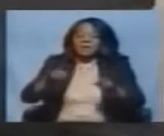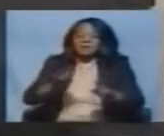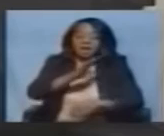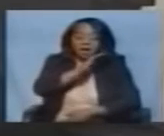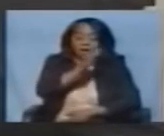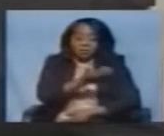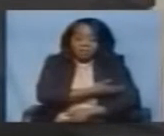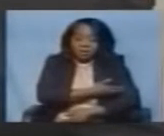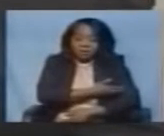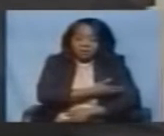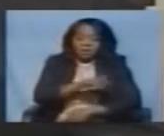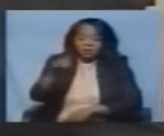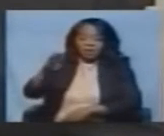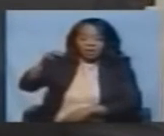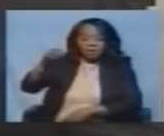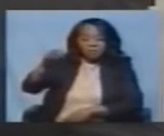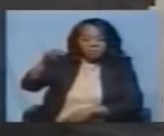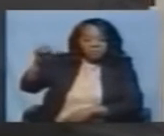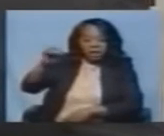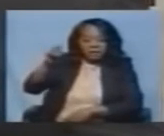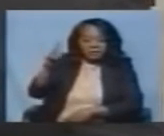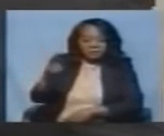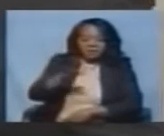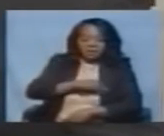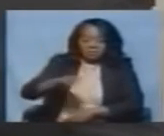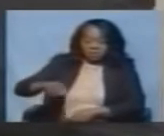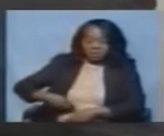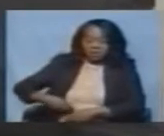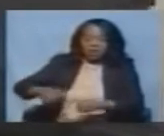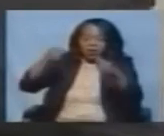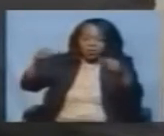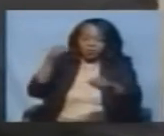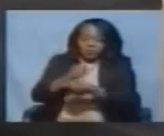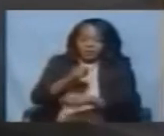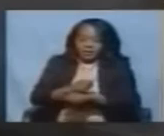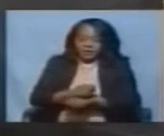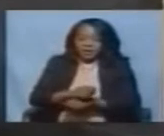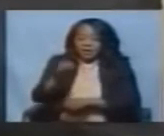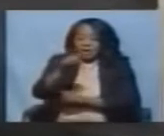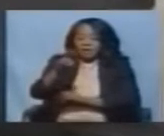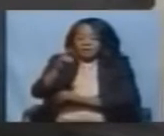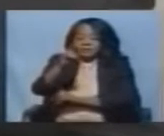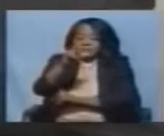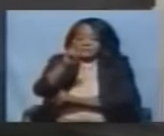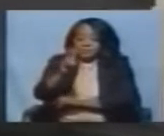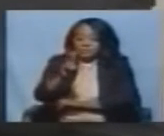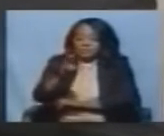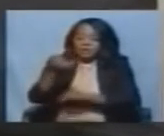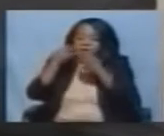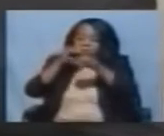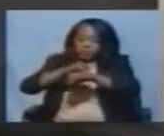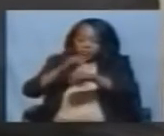that those that are manned by our members are actually doing a great job. And Grevazio, I'll use this opportunity to tell you, if there is